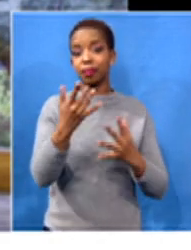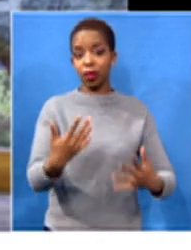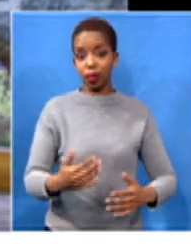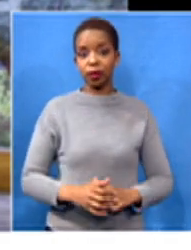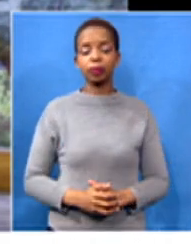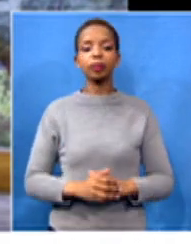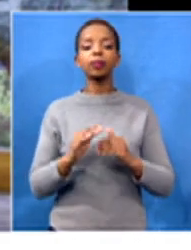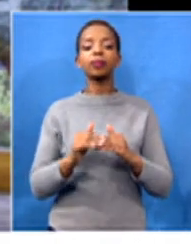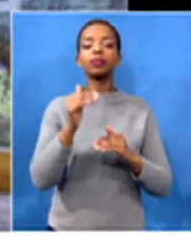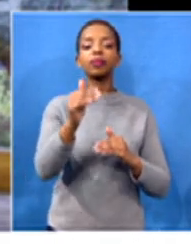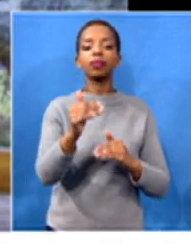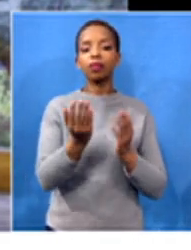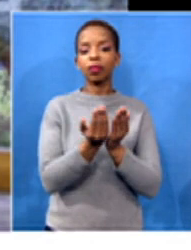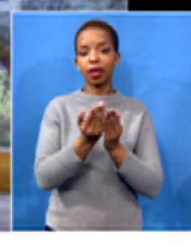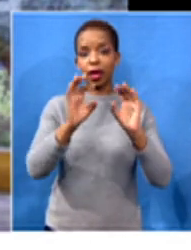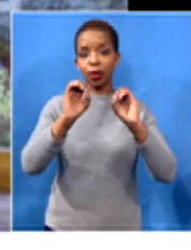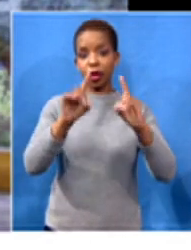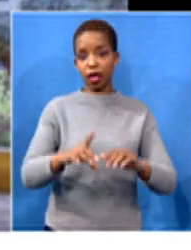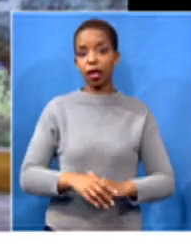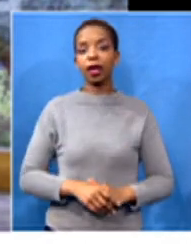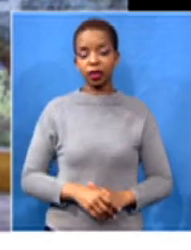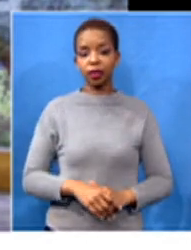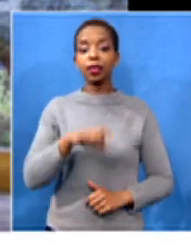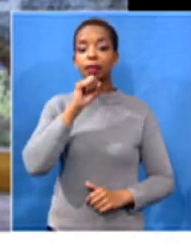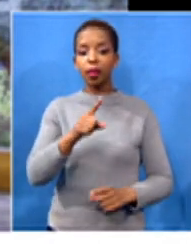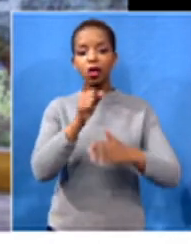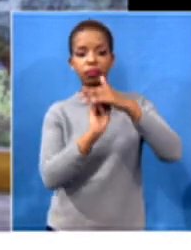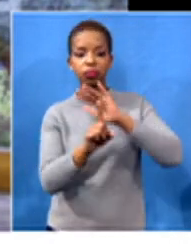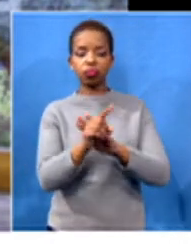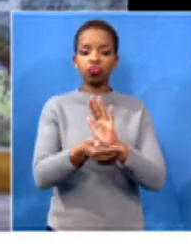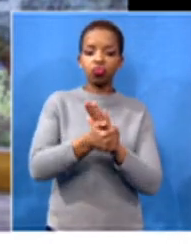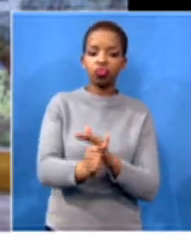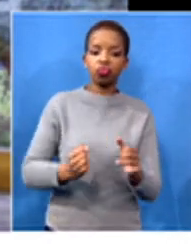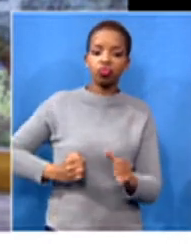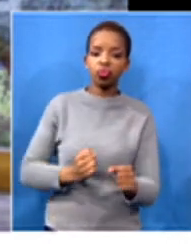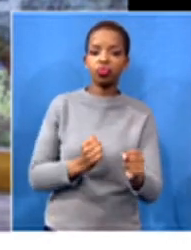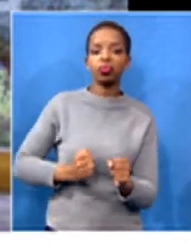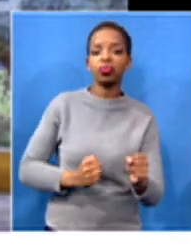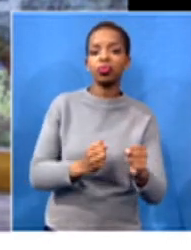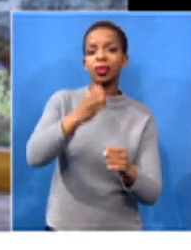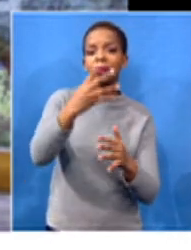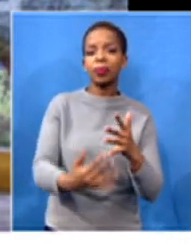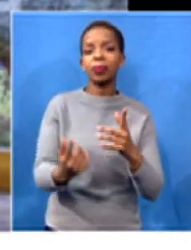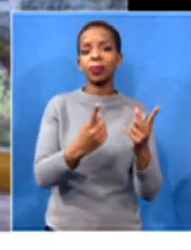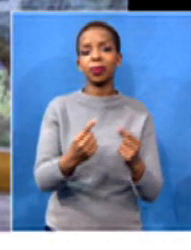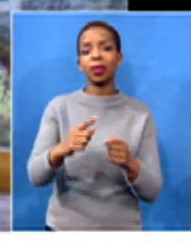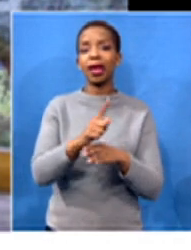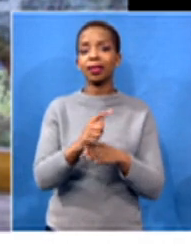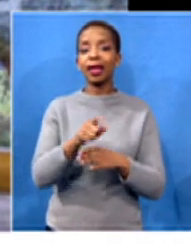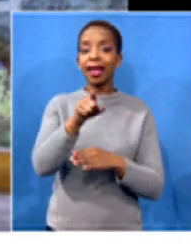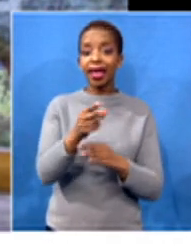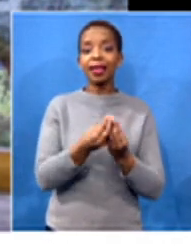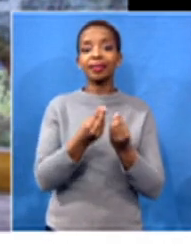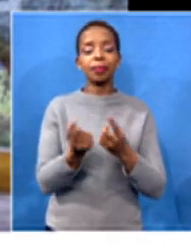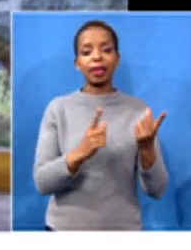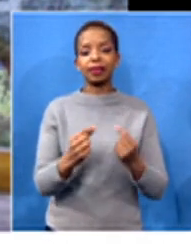education, universities and particularly vocational would benefit a lot from private and foreign investment. I mean, that's something that's done in